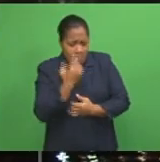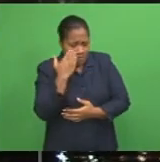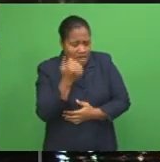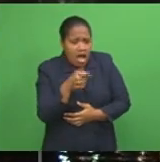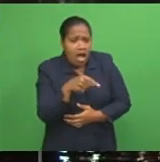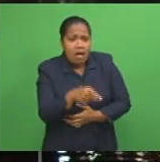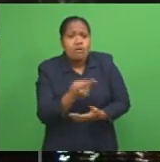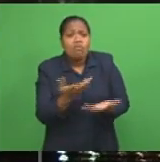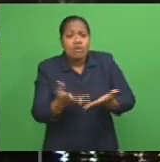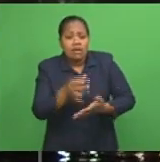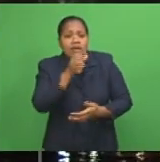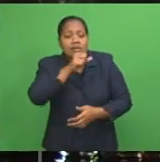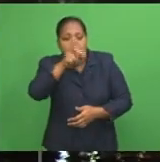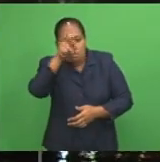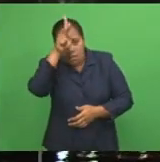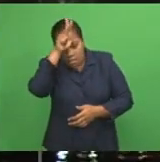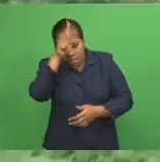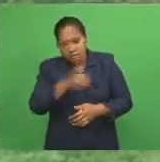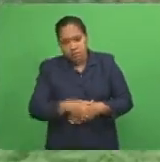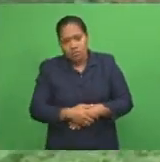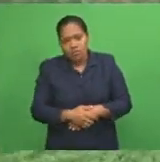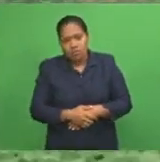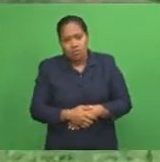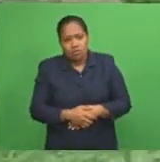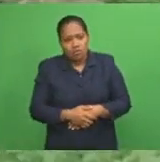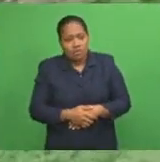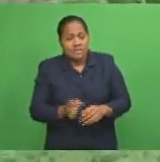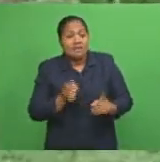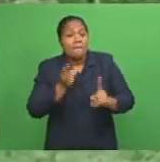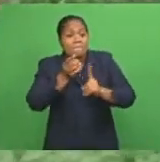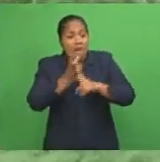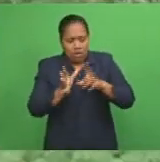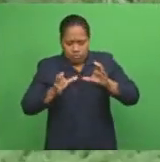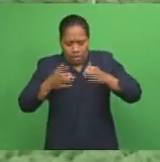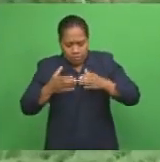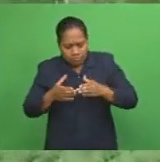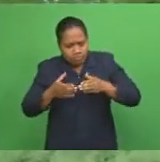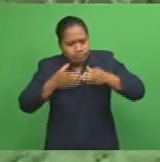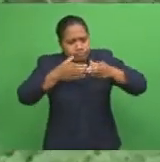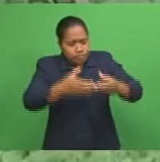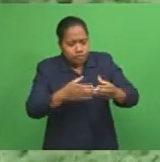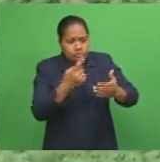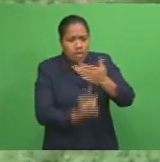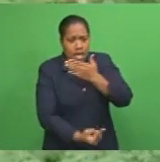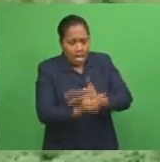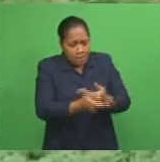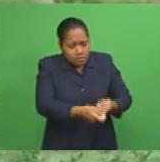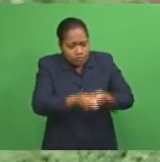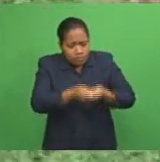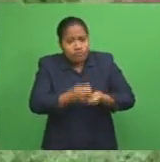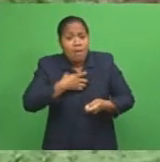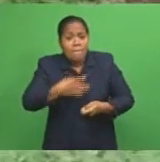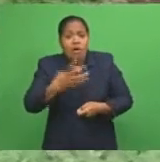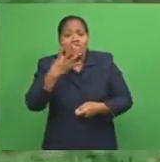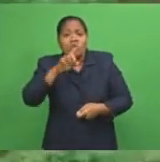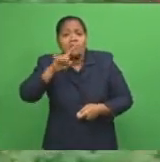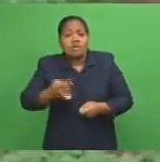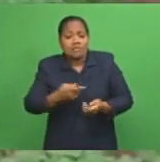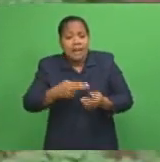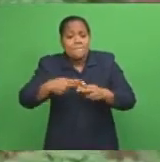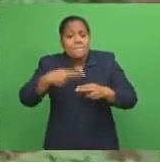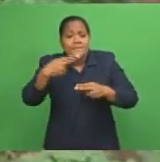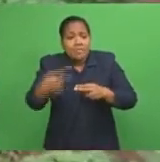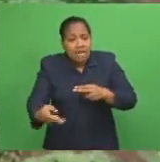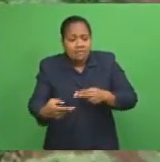raid in Kandavu. A special operations team from the police force uprooted more than 4,000 plants, weighing over 200